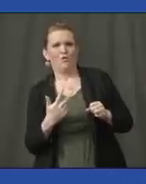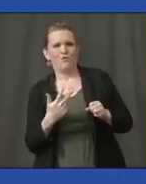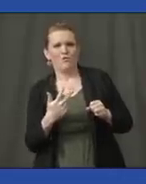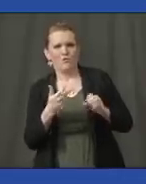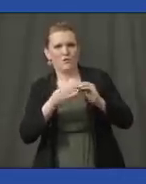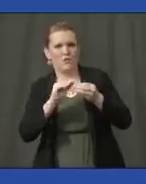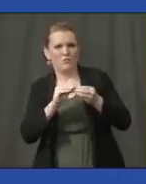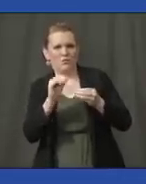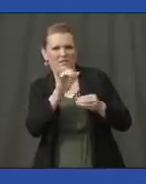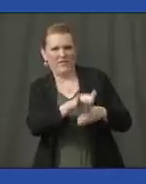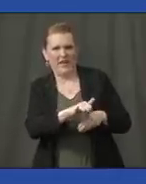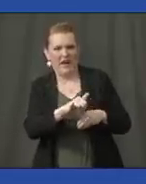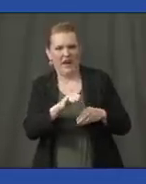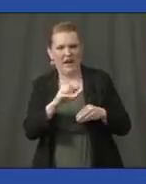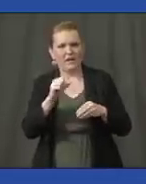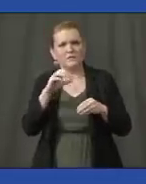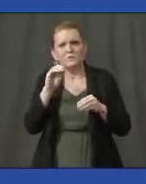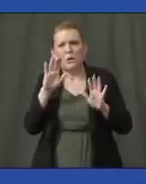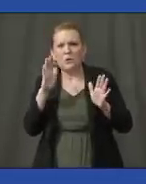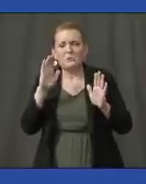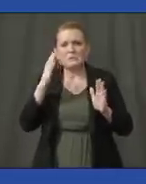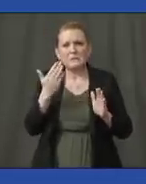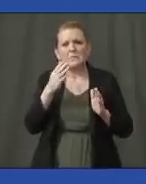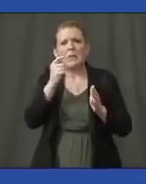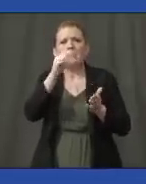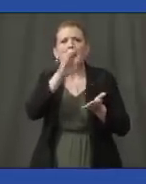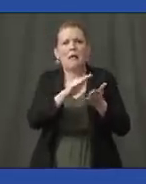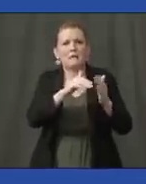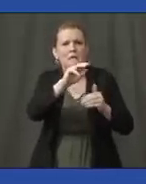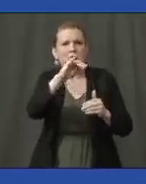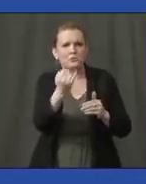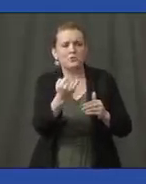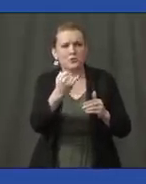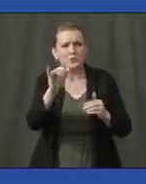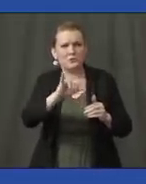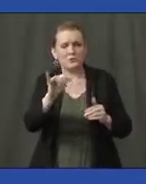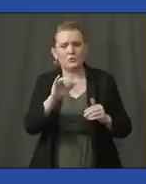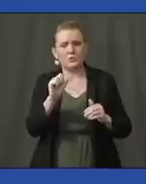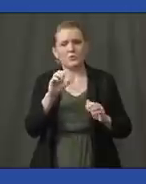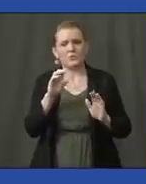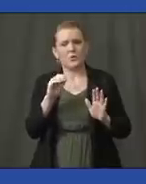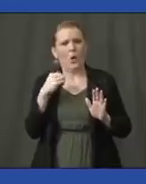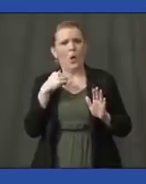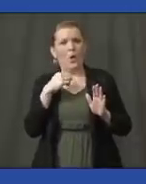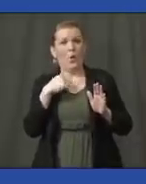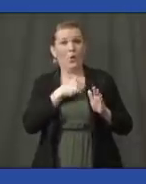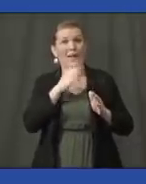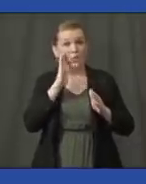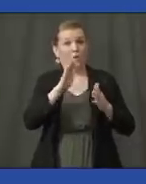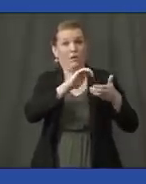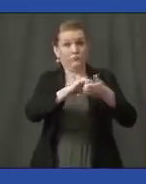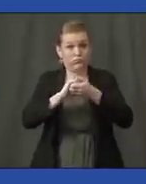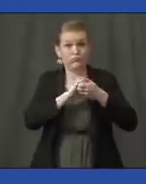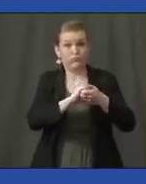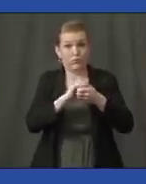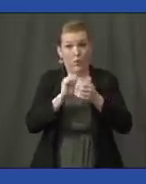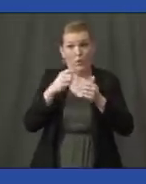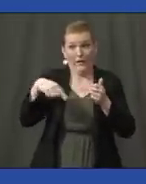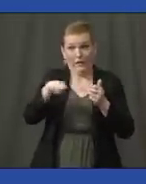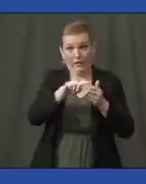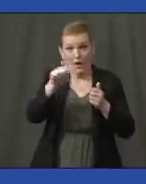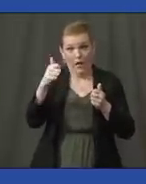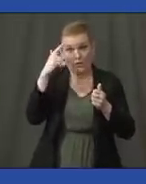New Jersey. So as we put together our partnership, we've got a new advisory group I'm about to announce. This gives you